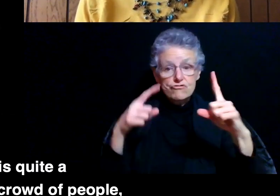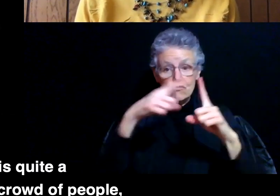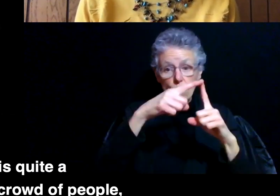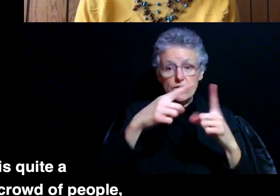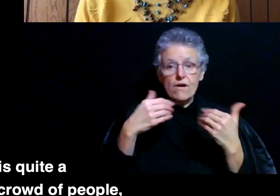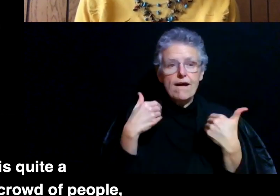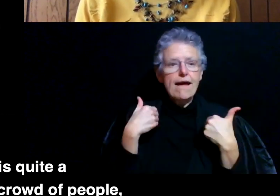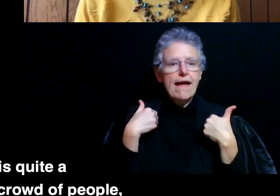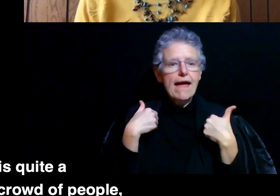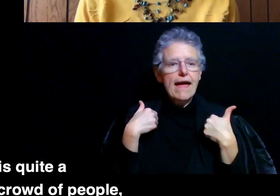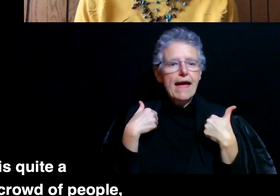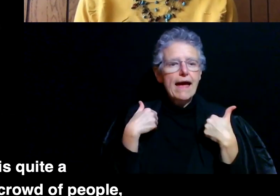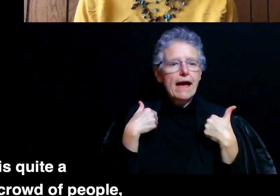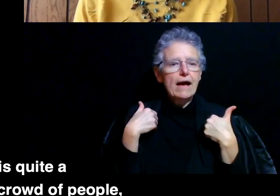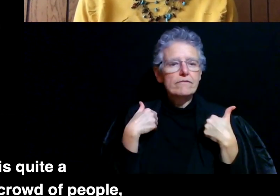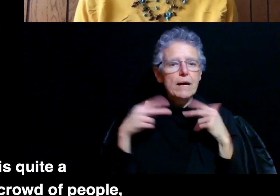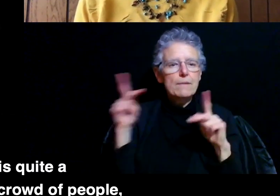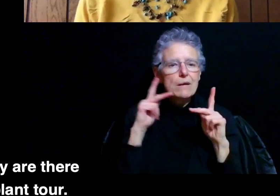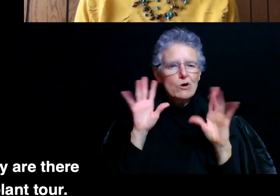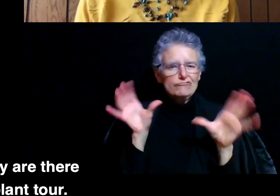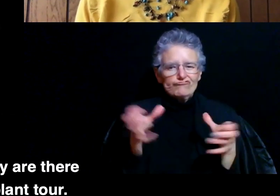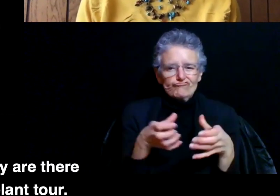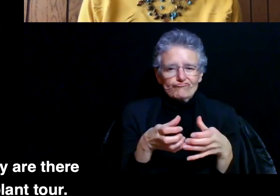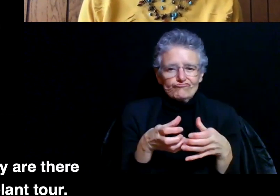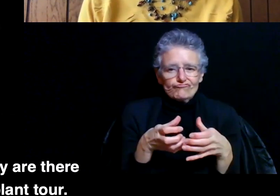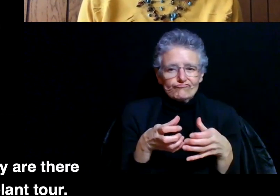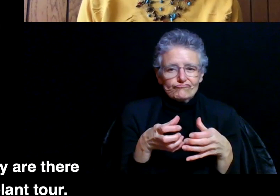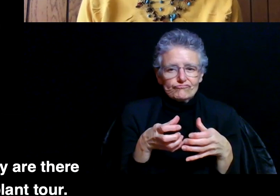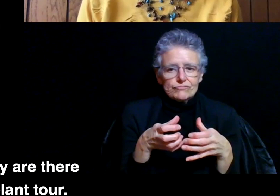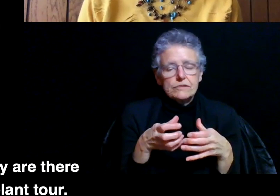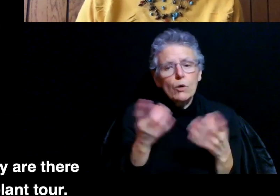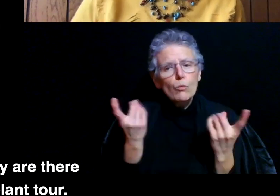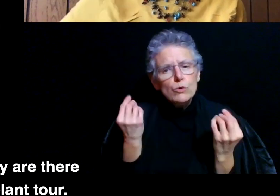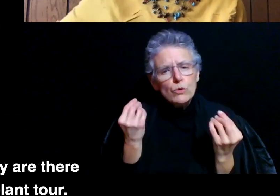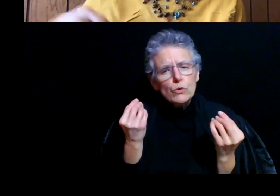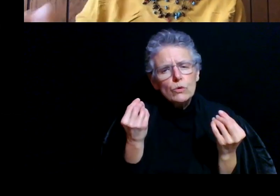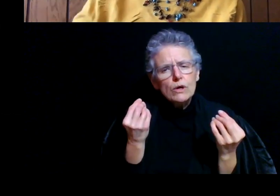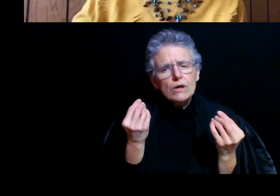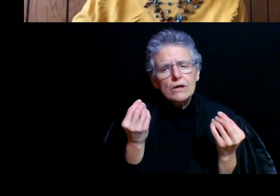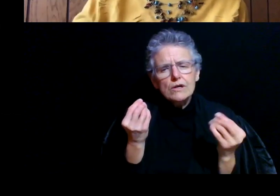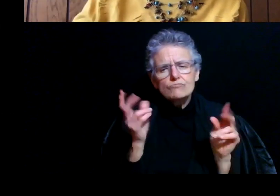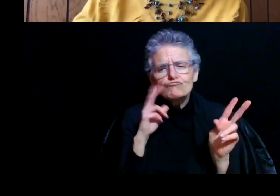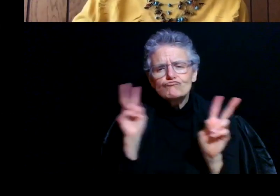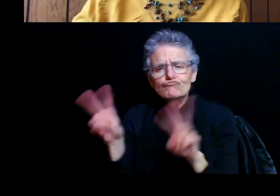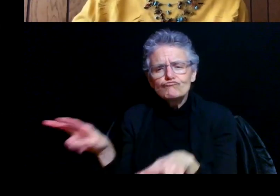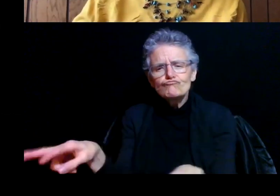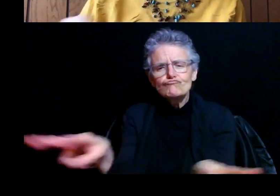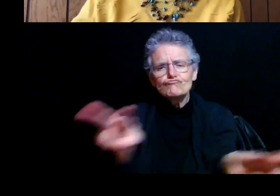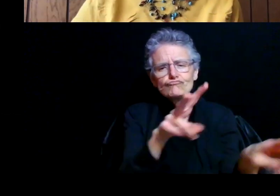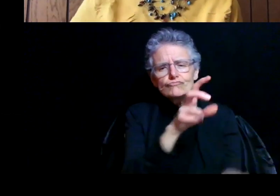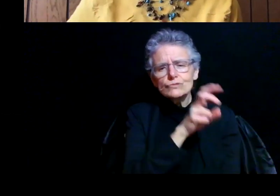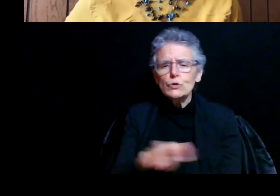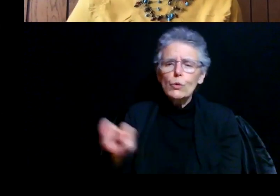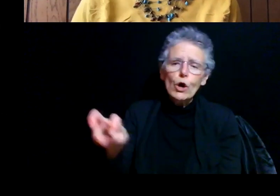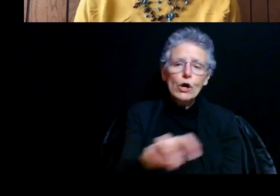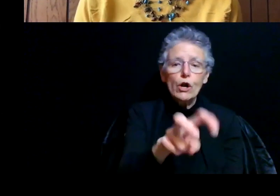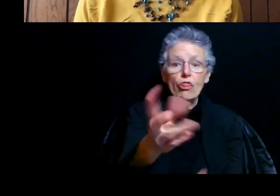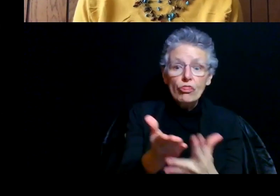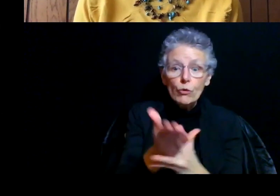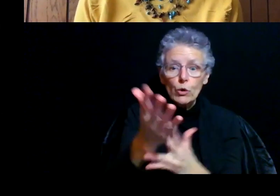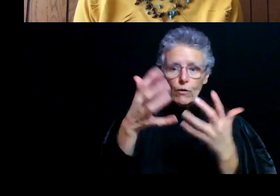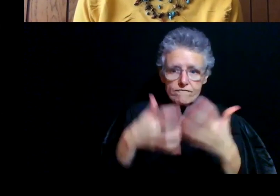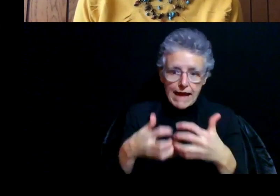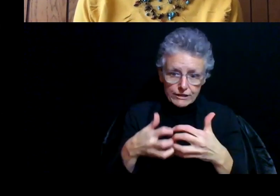a compressed crowd of people, and they are there on a plant tour. New slide zooms in on the plant